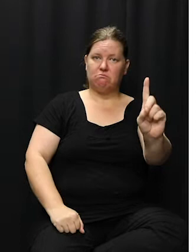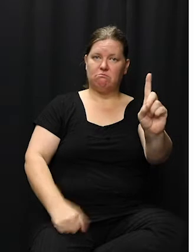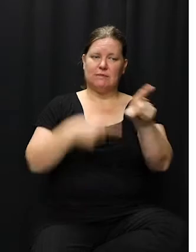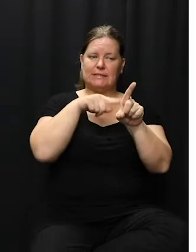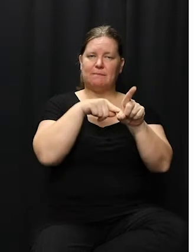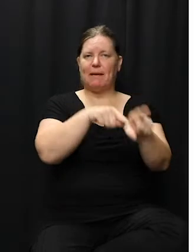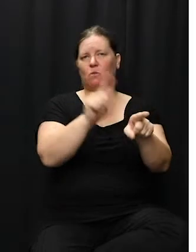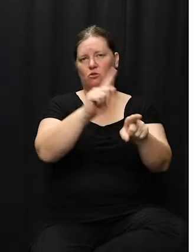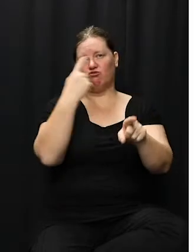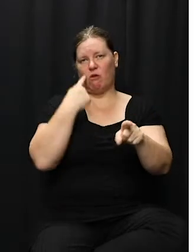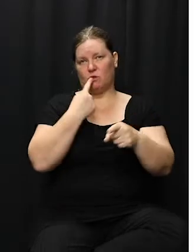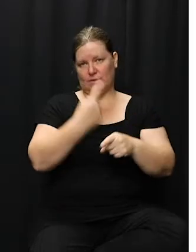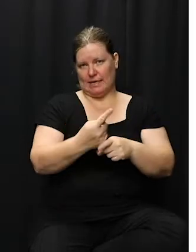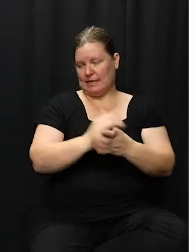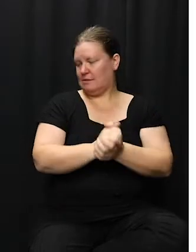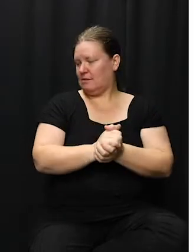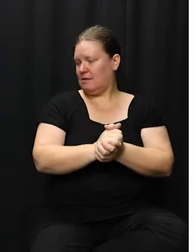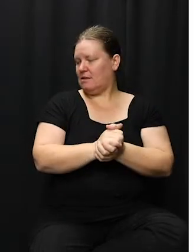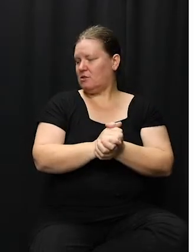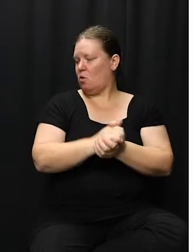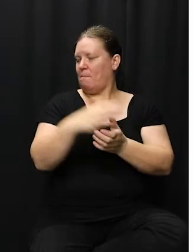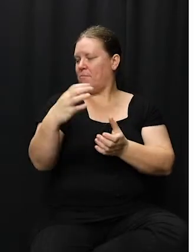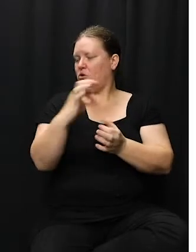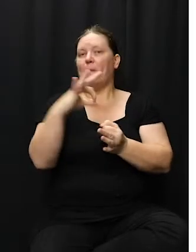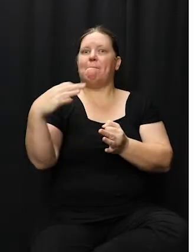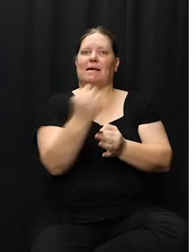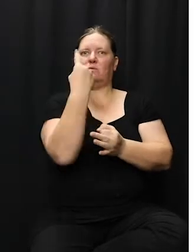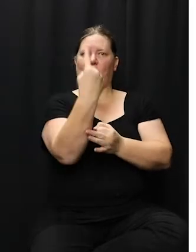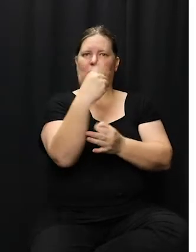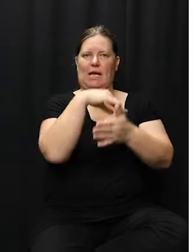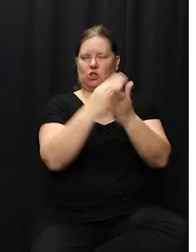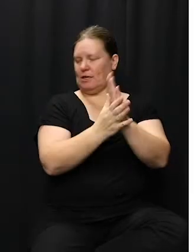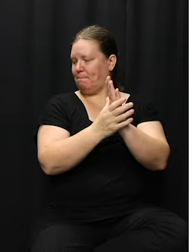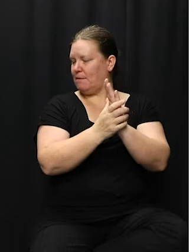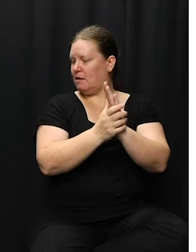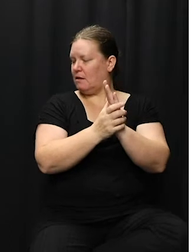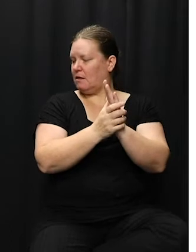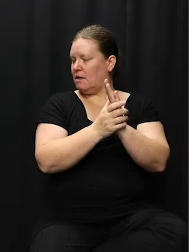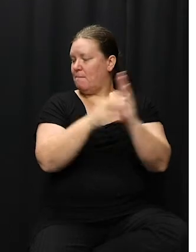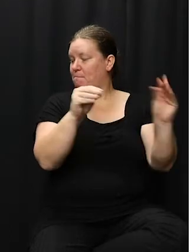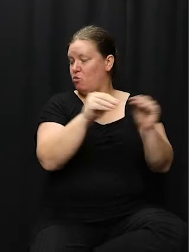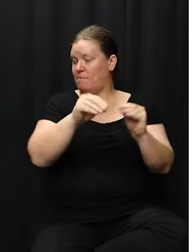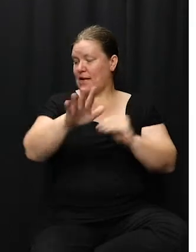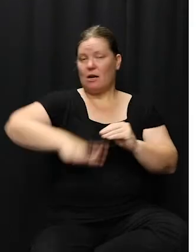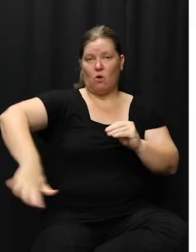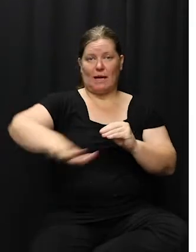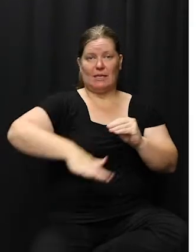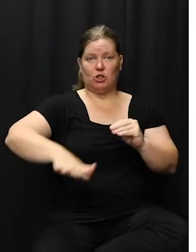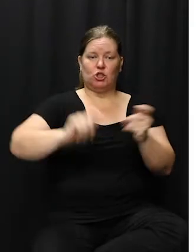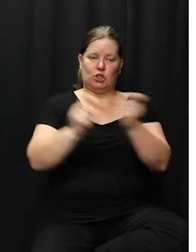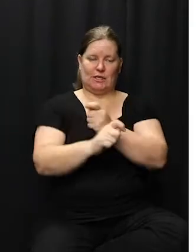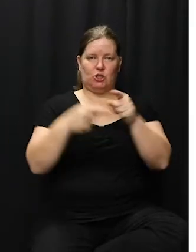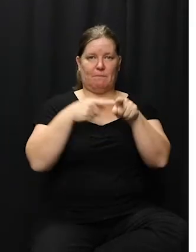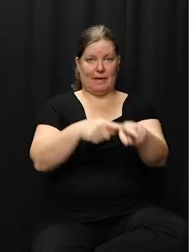So it really depends on what you're trying to say. You don't have to use one hand shape. The movement and